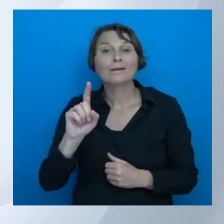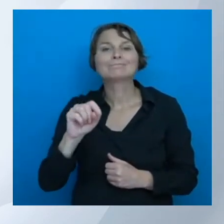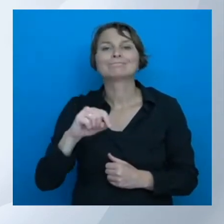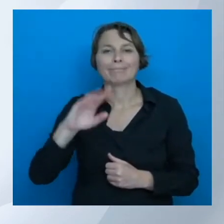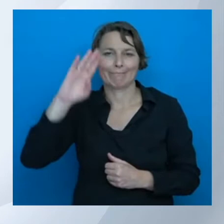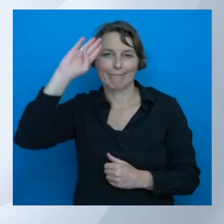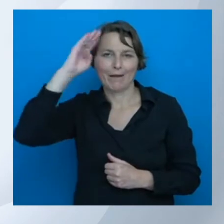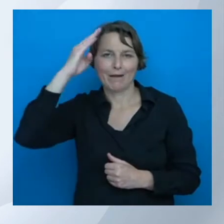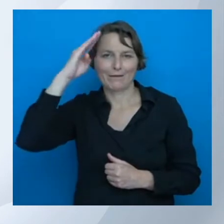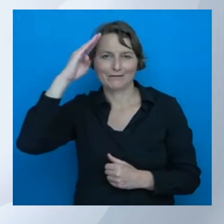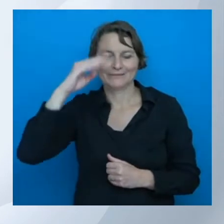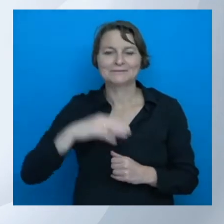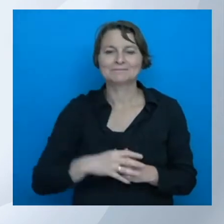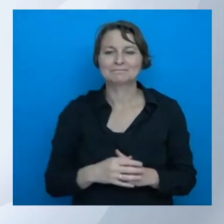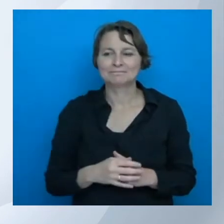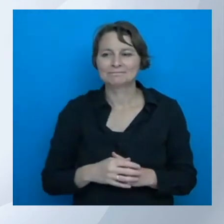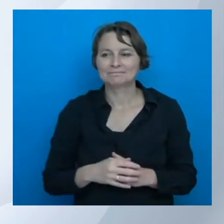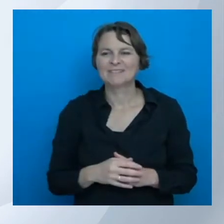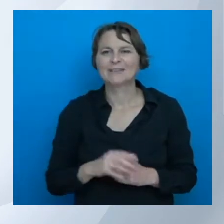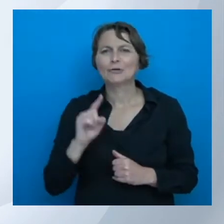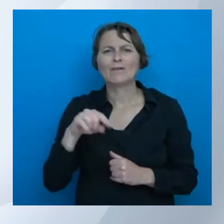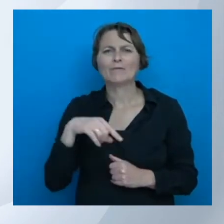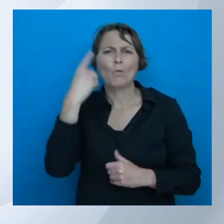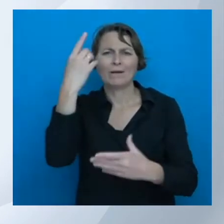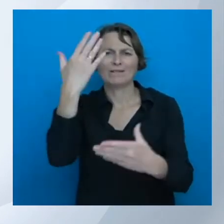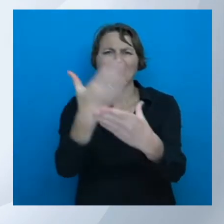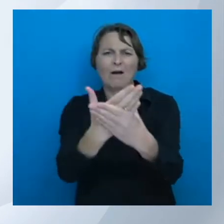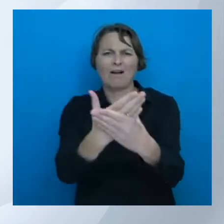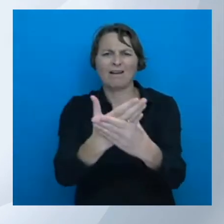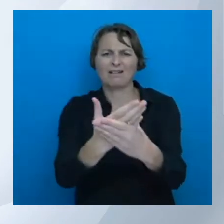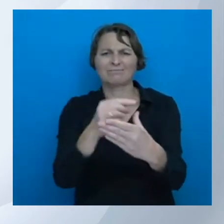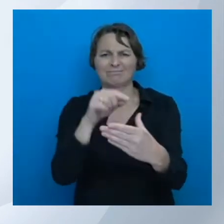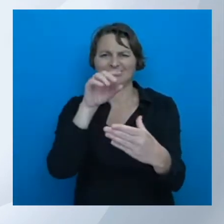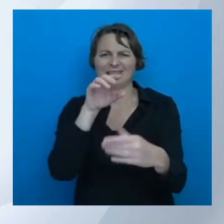have a static HTML file sitting there. It's going to be pretty fast.